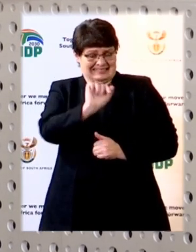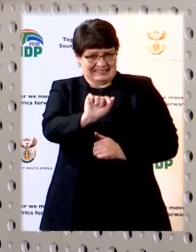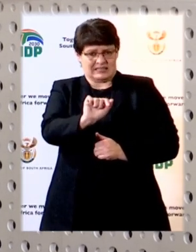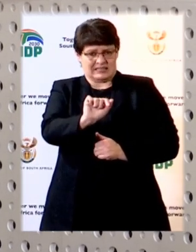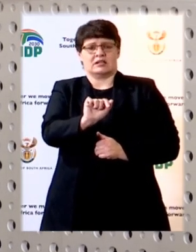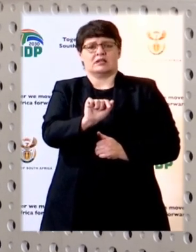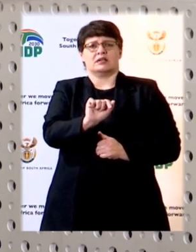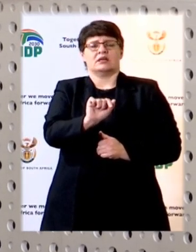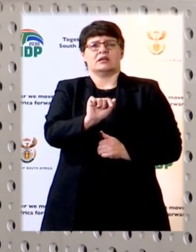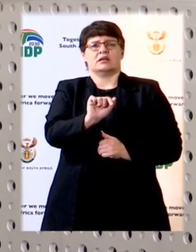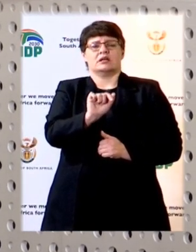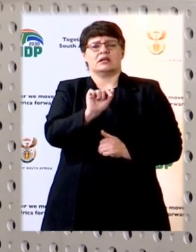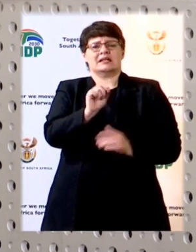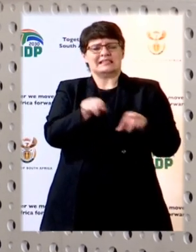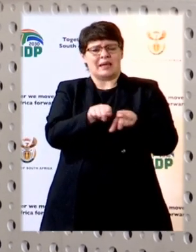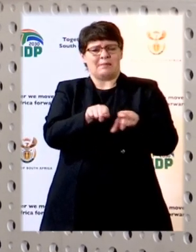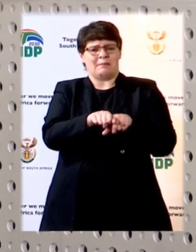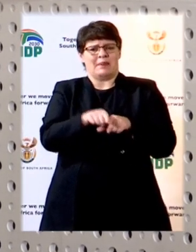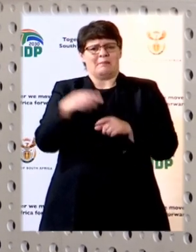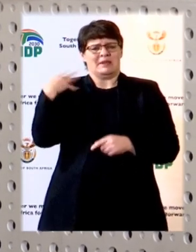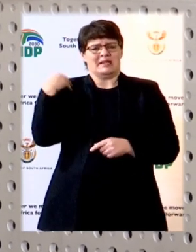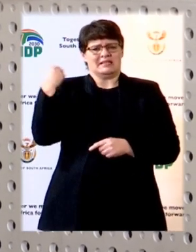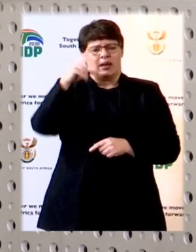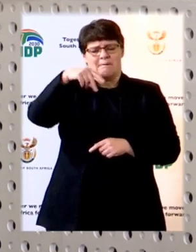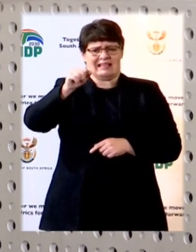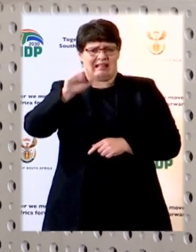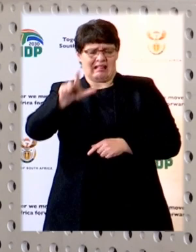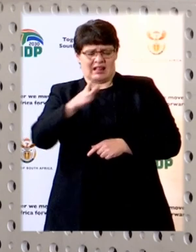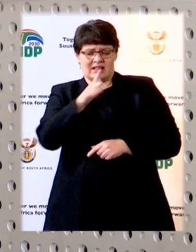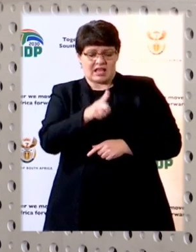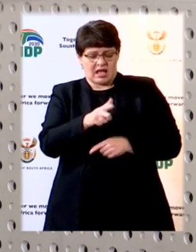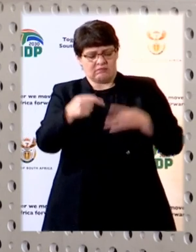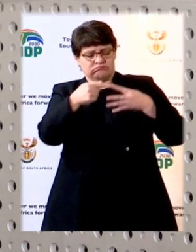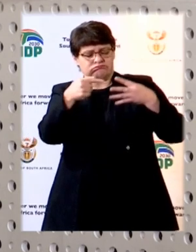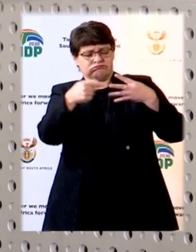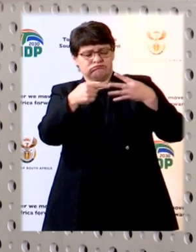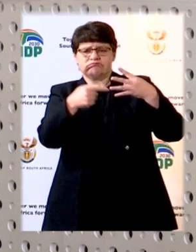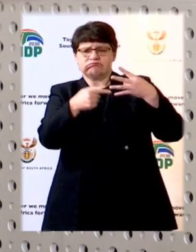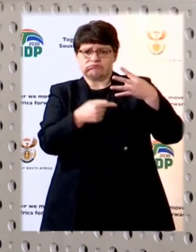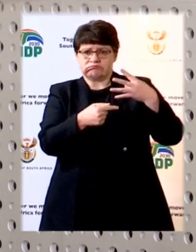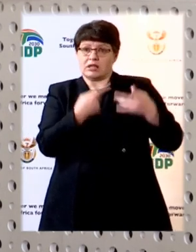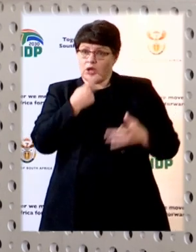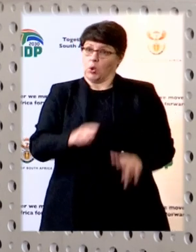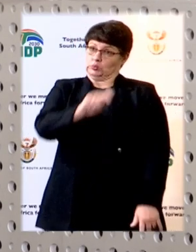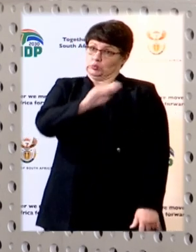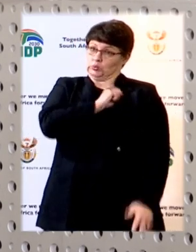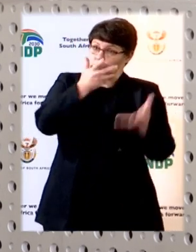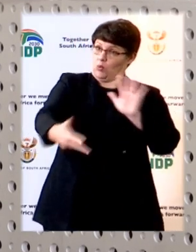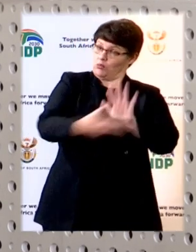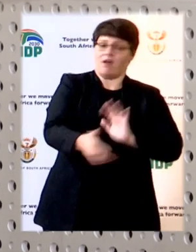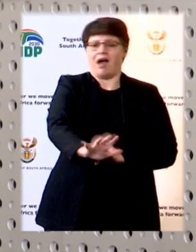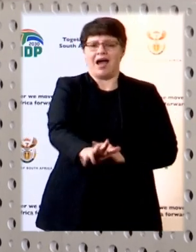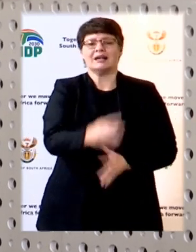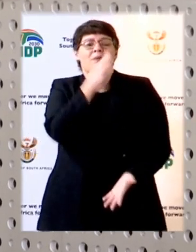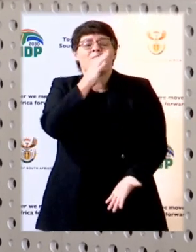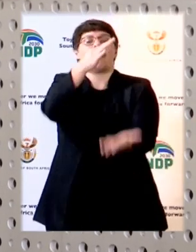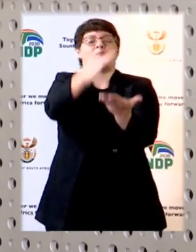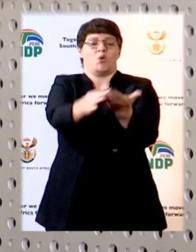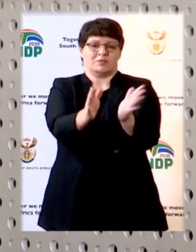the level 4 guidelines to say these are proposed activities, a process of